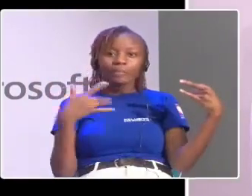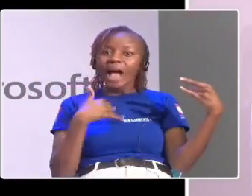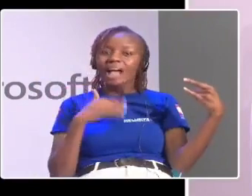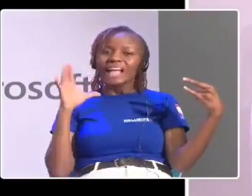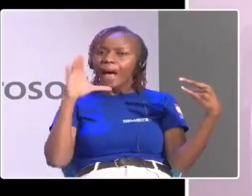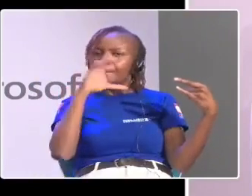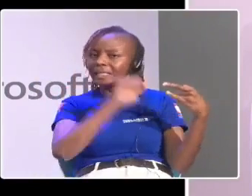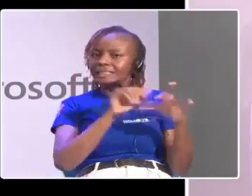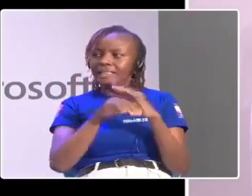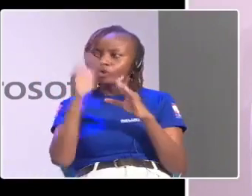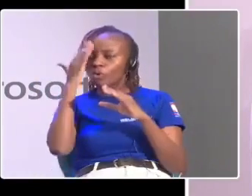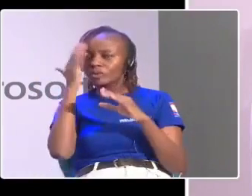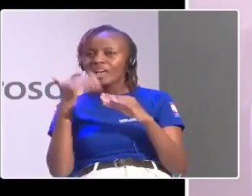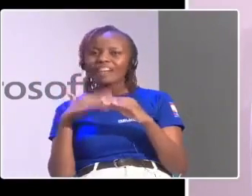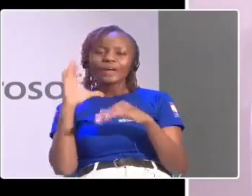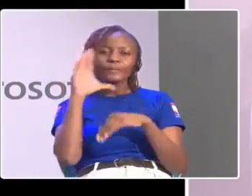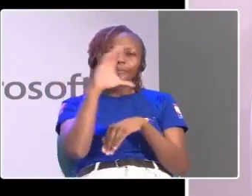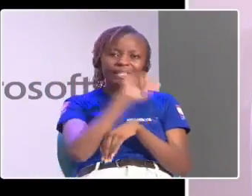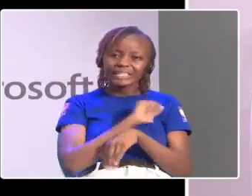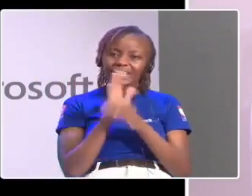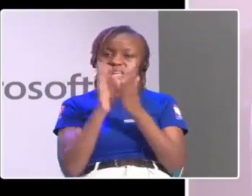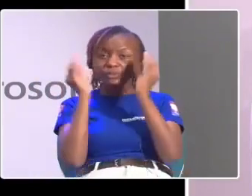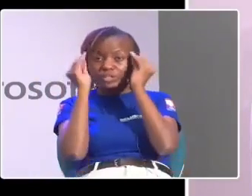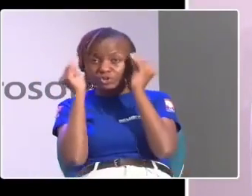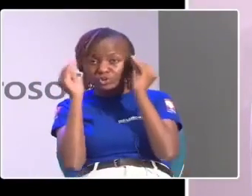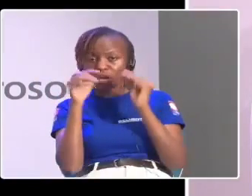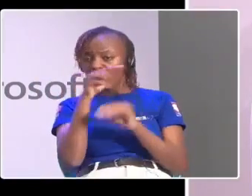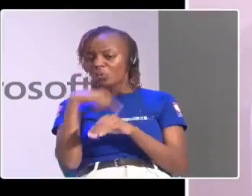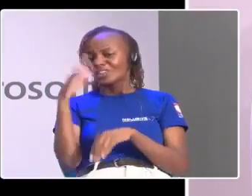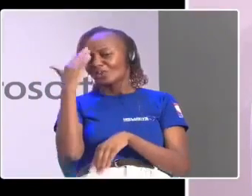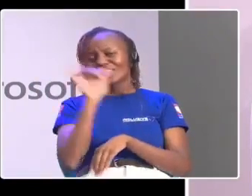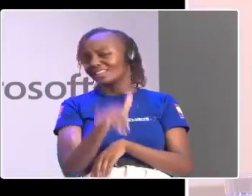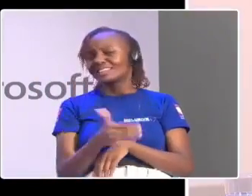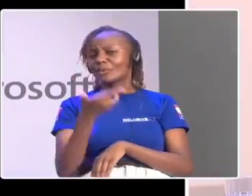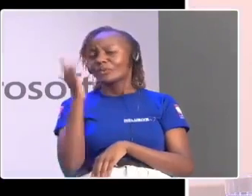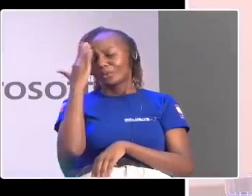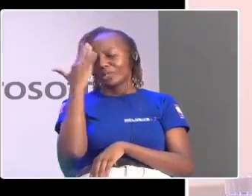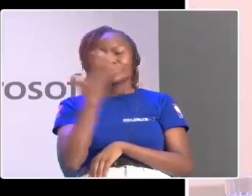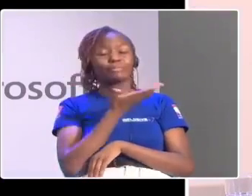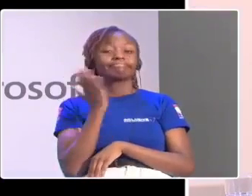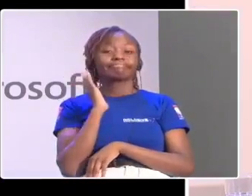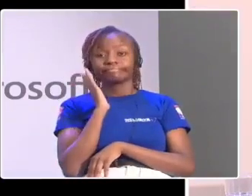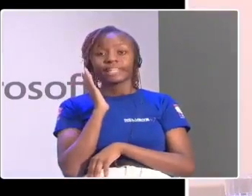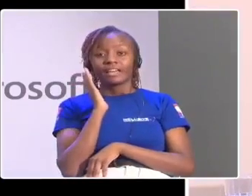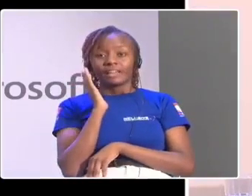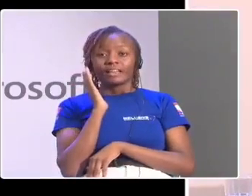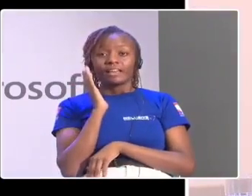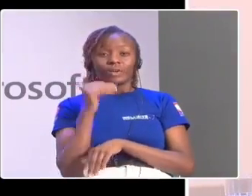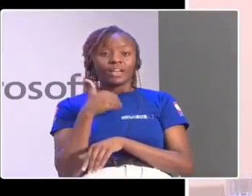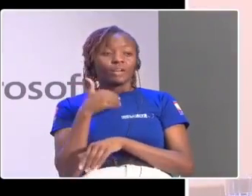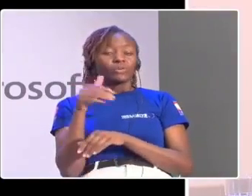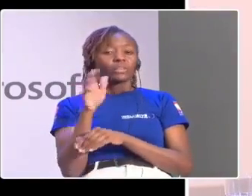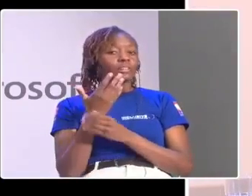knowledge. All of us here at this conference, for the most part, yeah, we know what this is. We are dedicated to this. We're spending our lives on